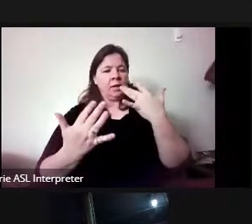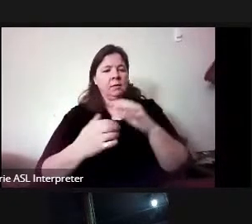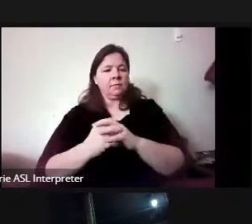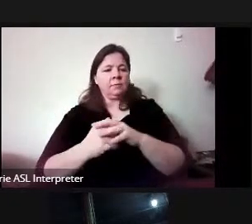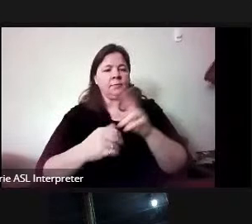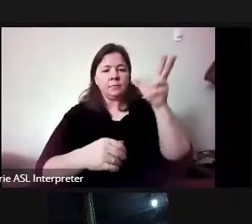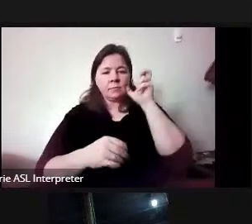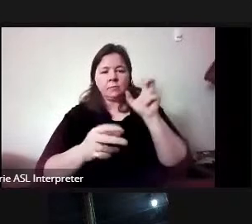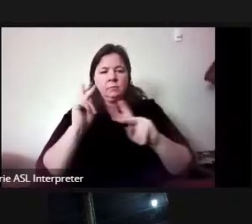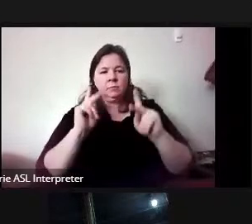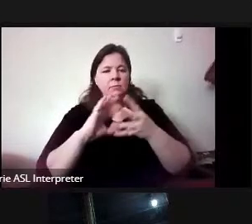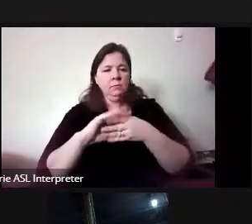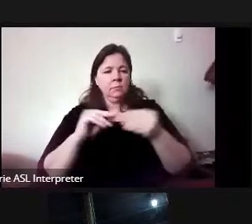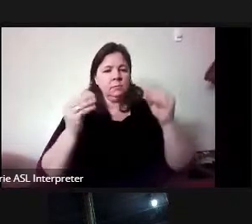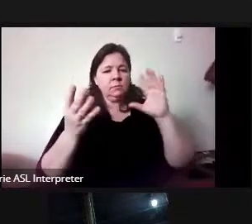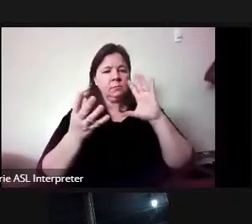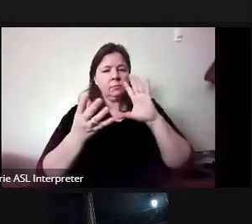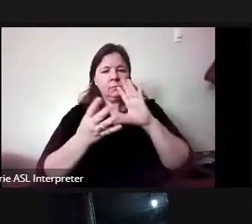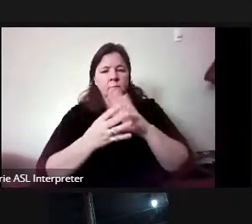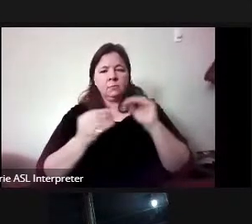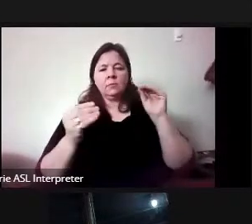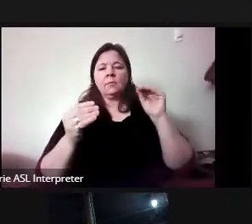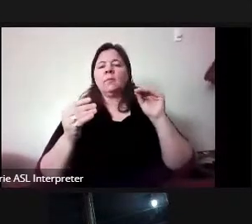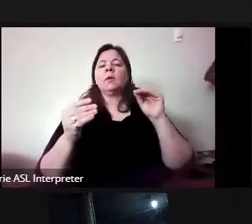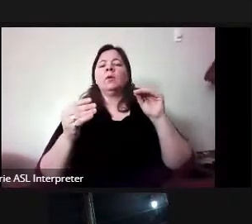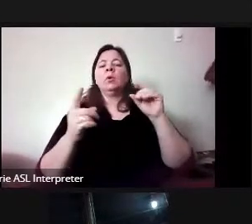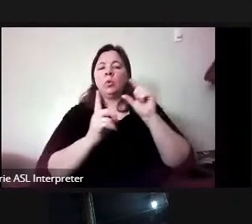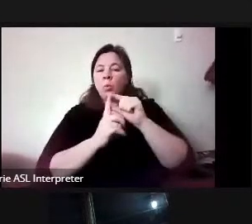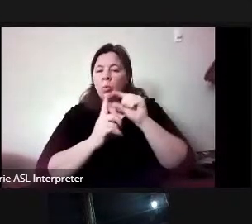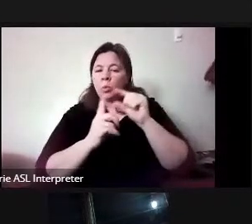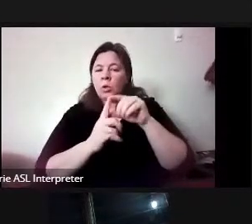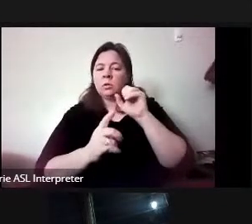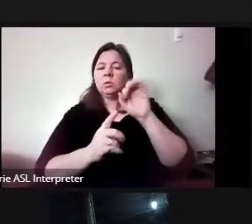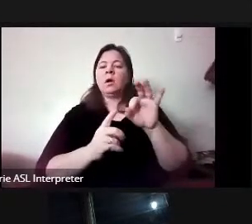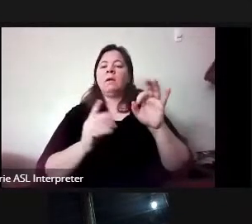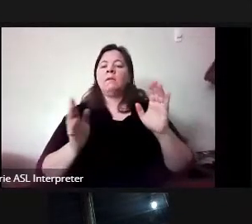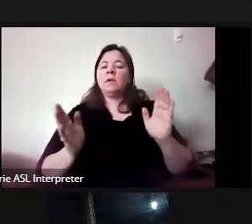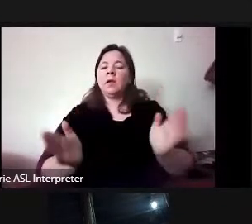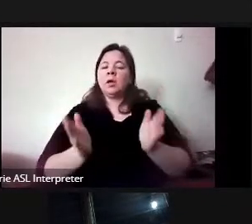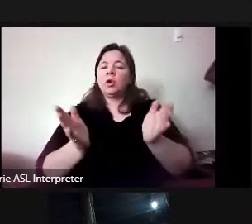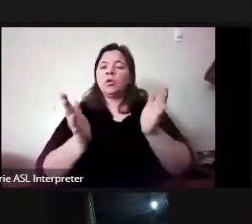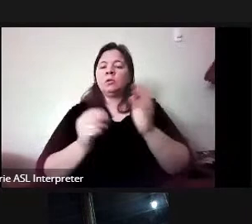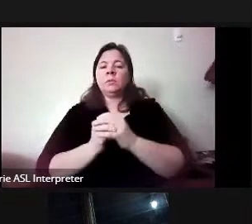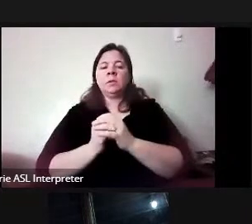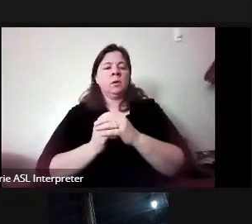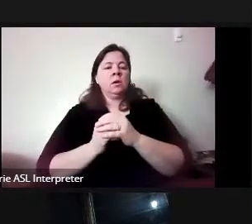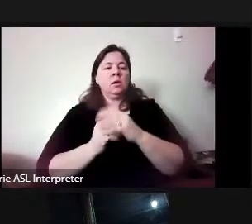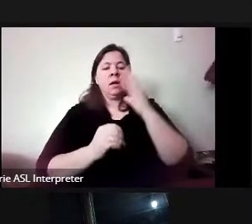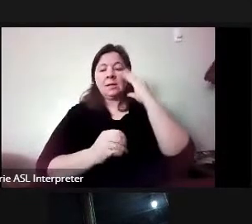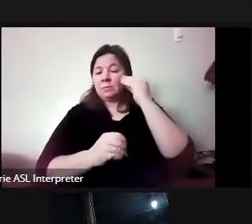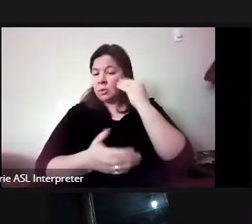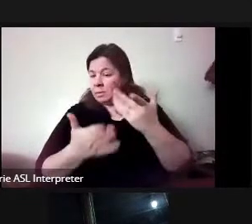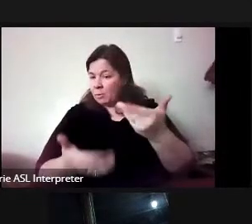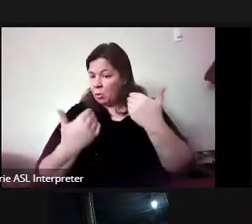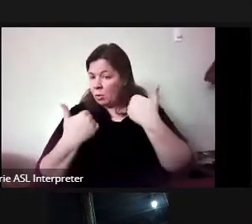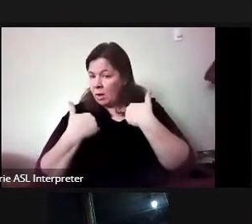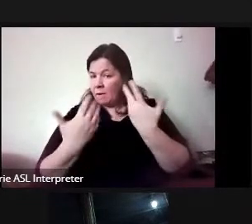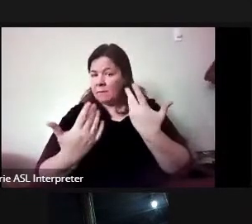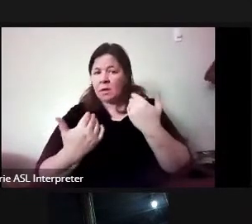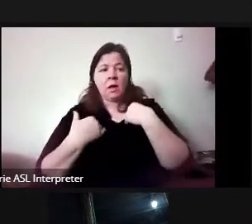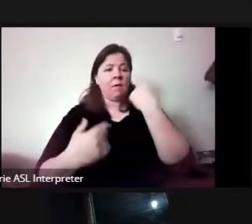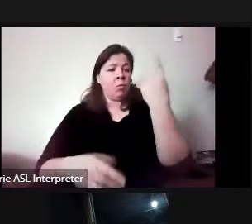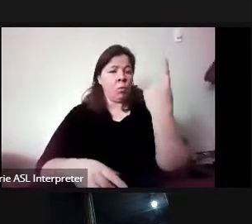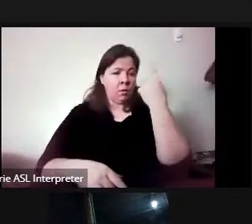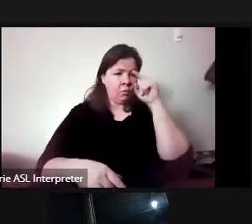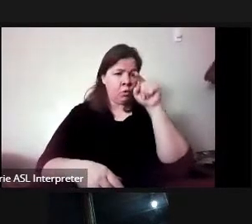people's stories. We like to hear words of encouragement or just an experience that you've had that you'd like to share with us. I got one for